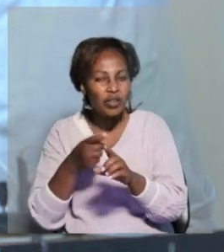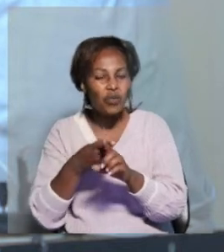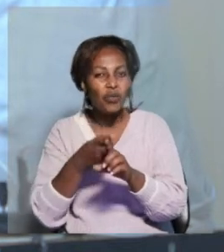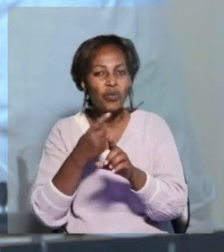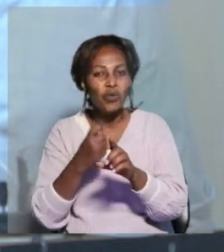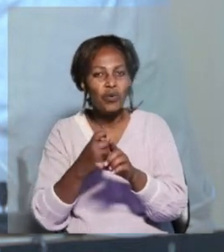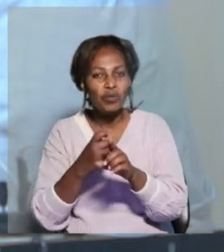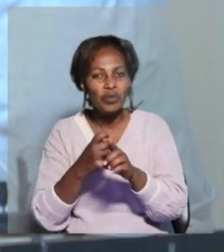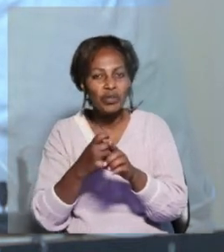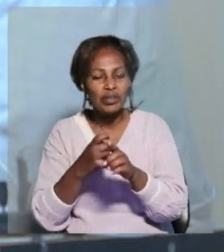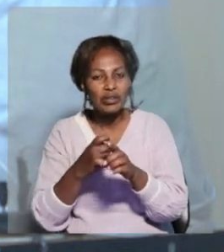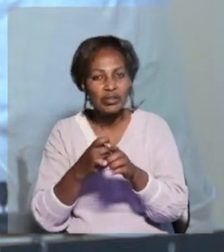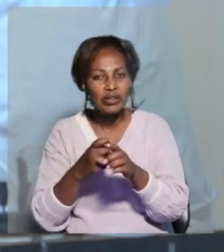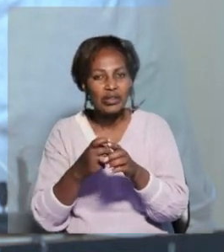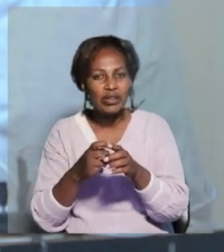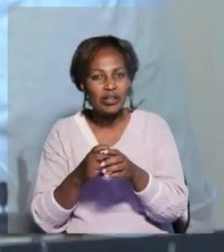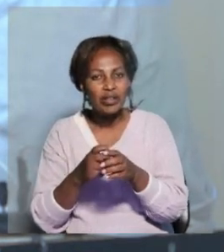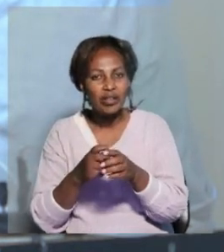A chemical energy?